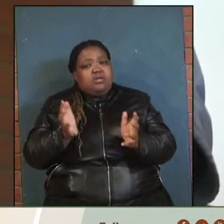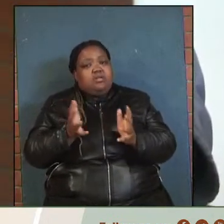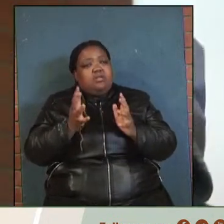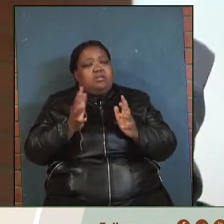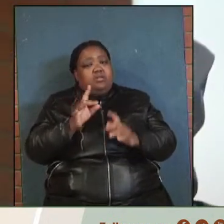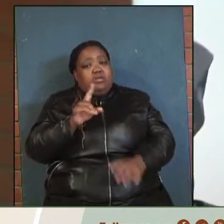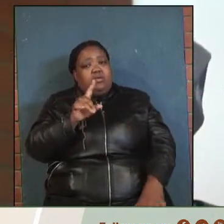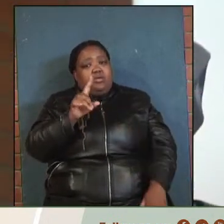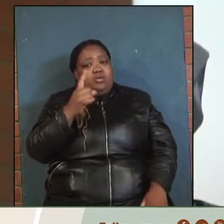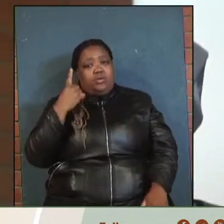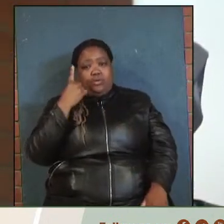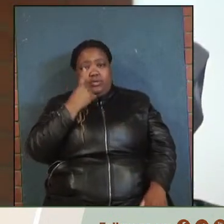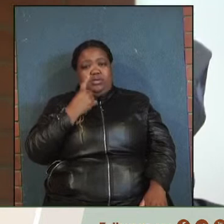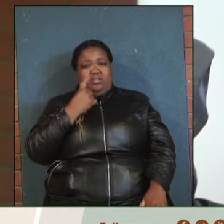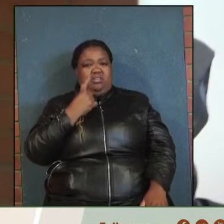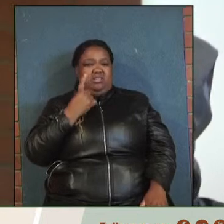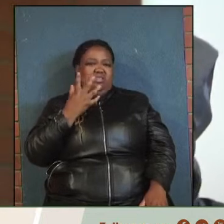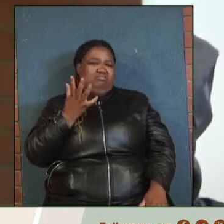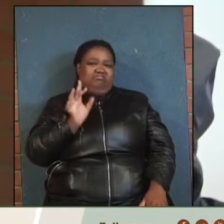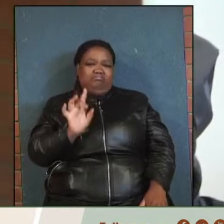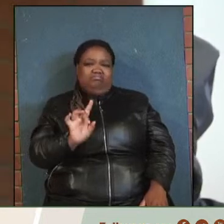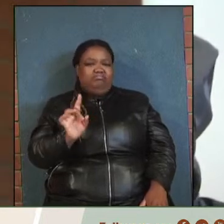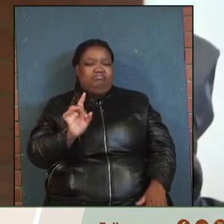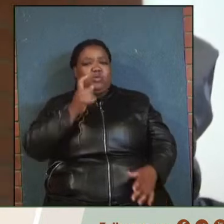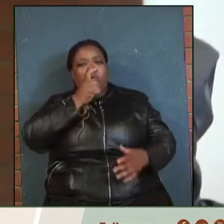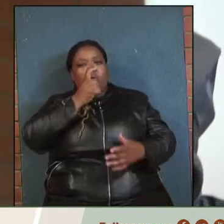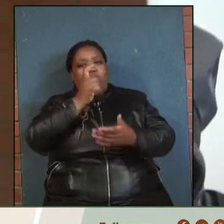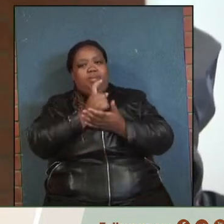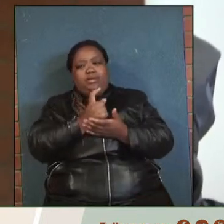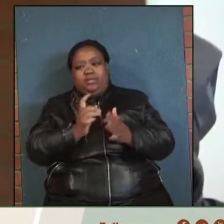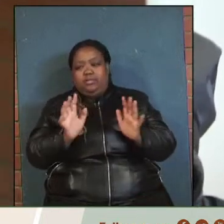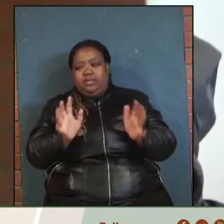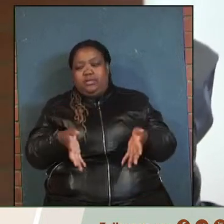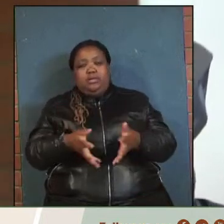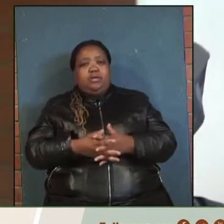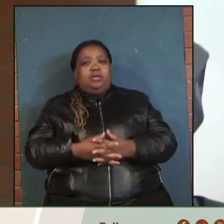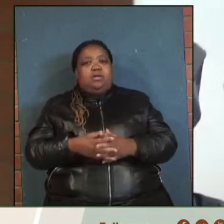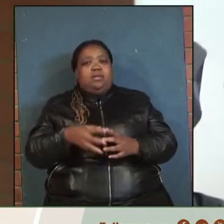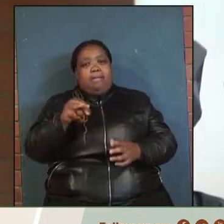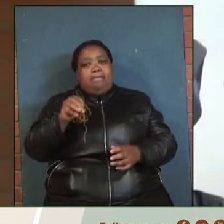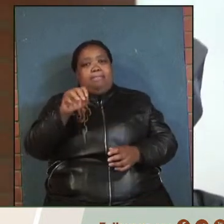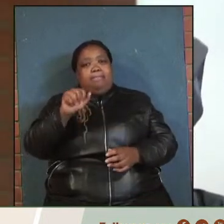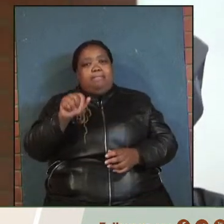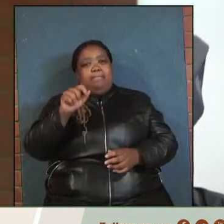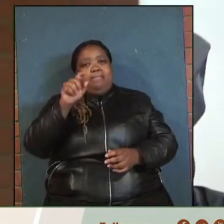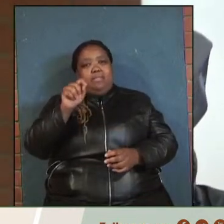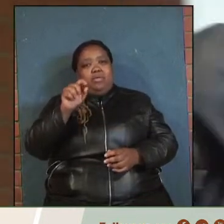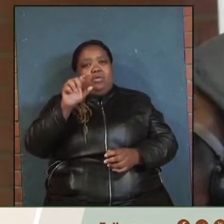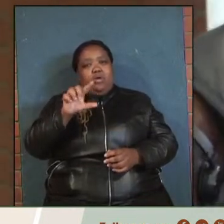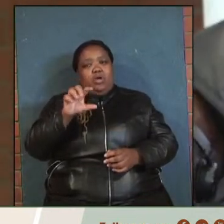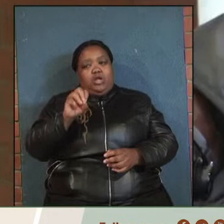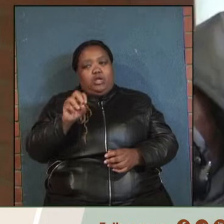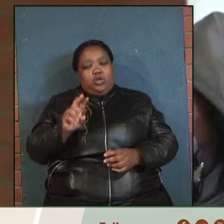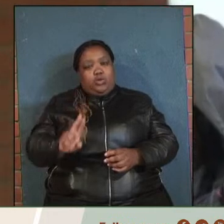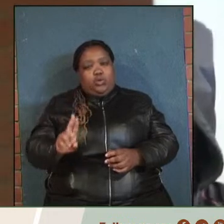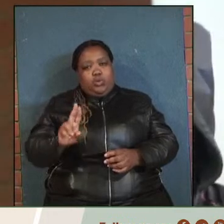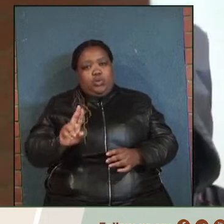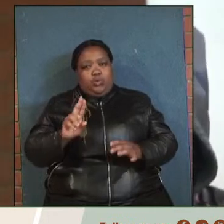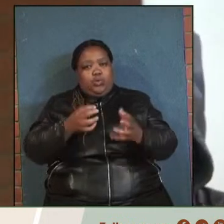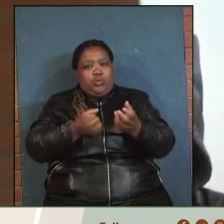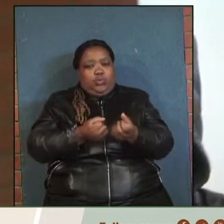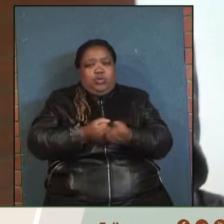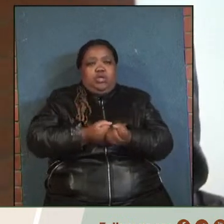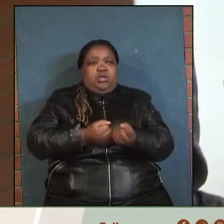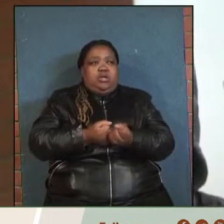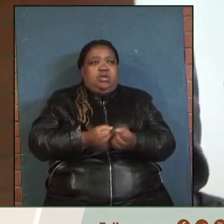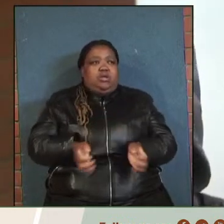your question was not really a question, Honorable Matlo. Yeah, you were like supporting and more. And